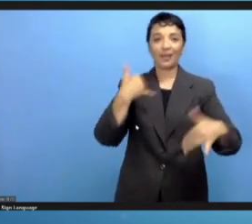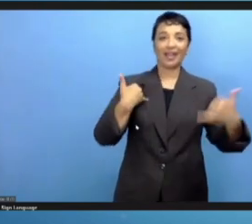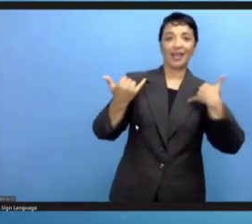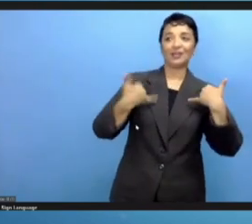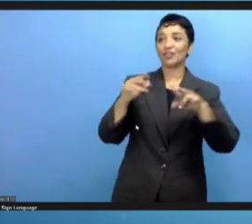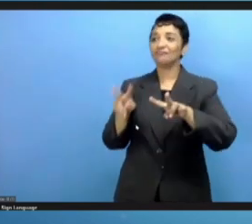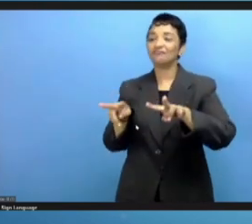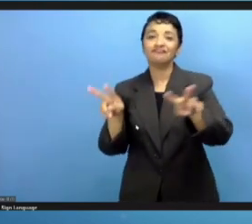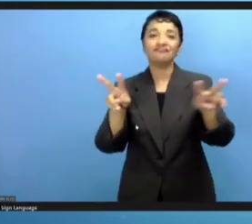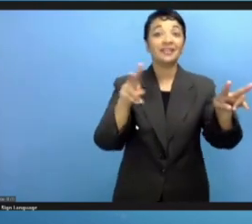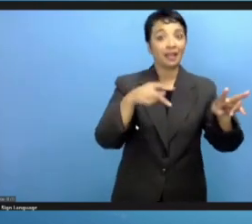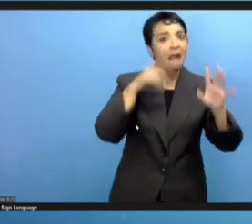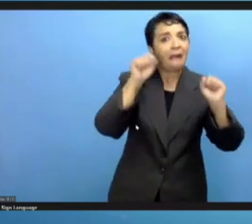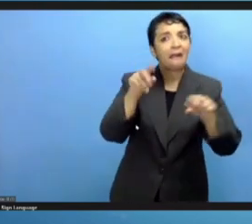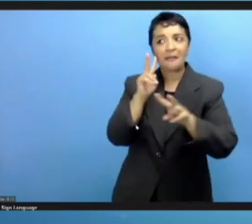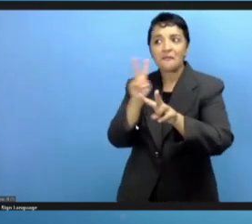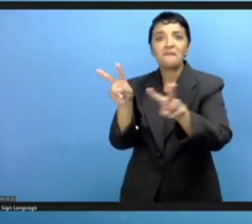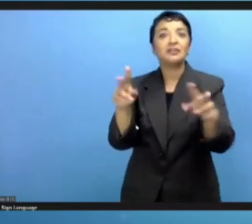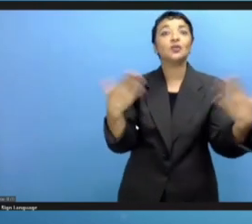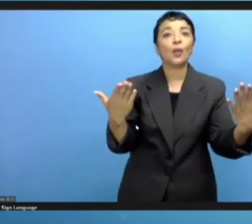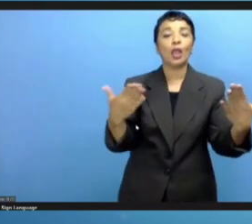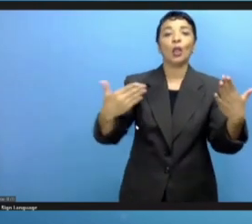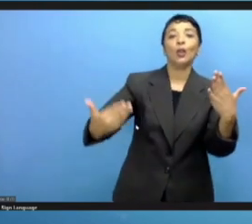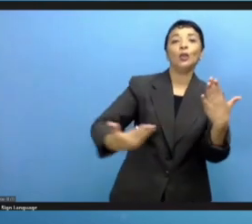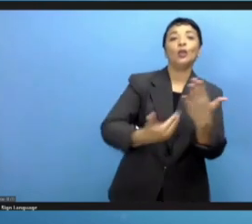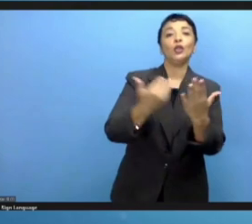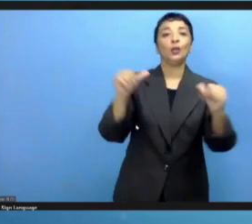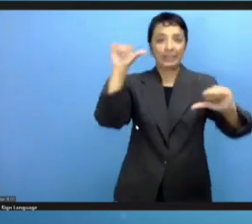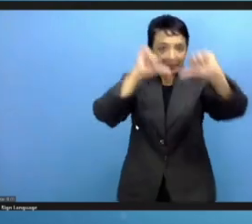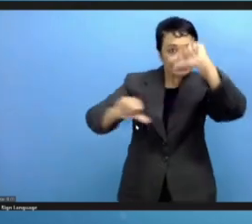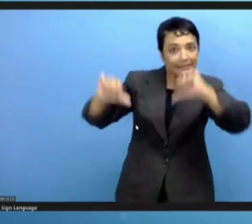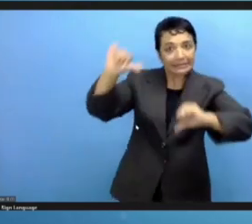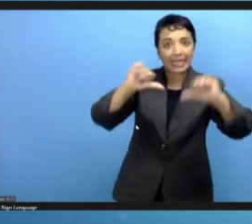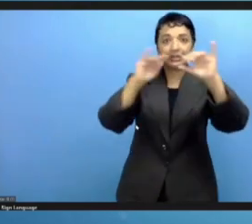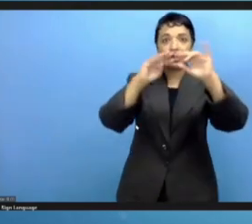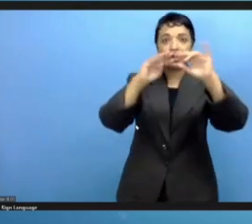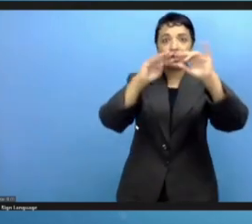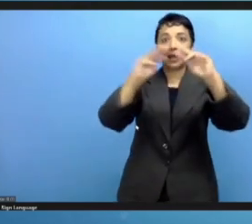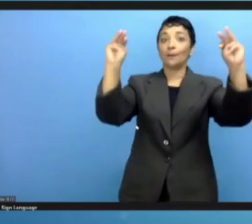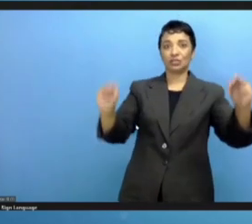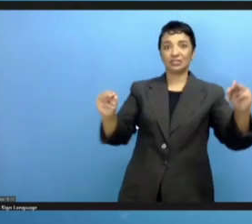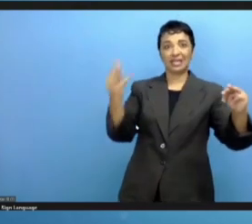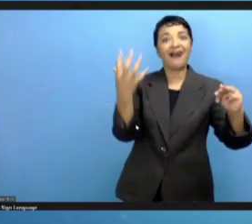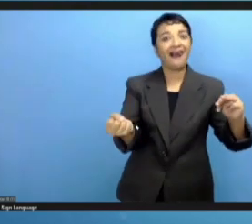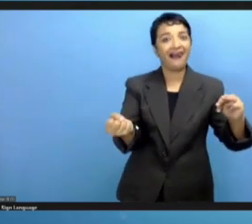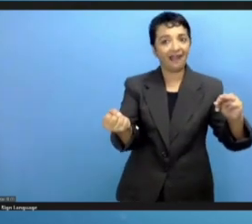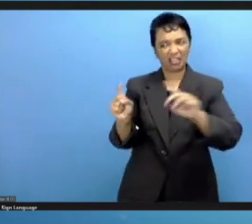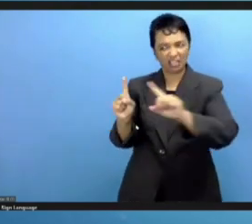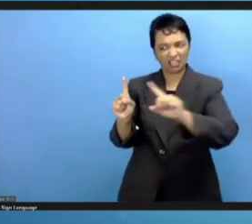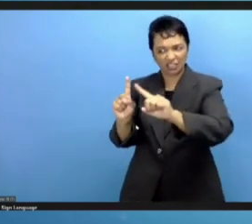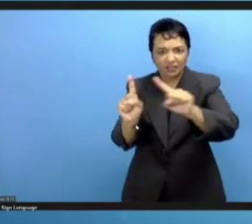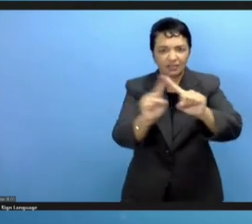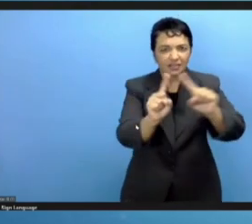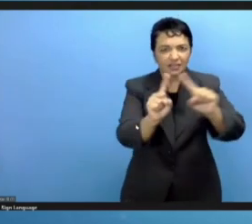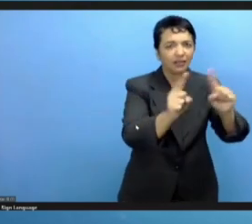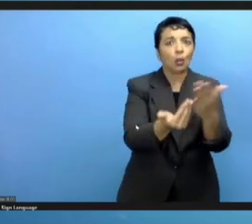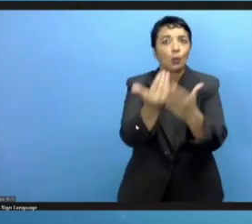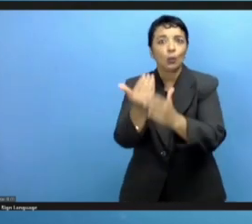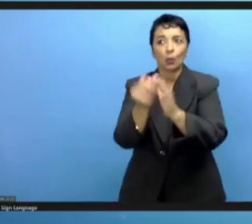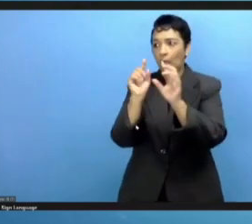you to visit our new science museum among the many new splendors of our vibrant